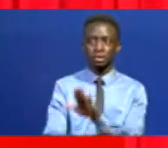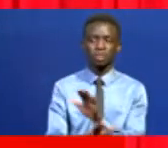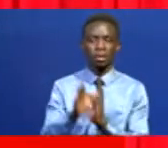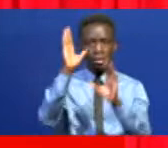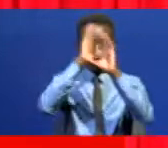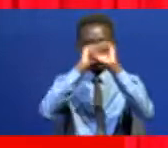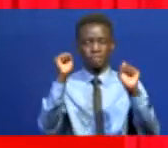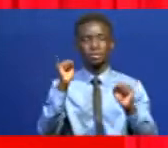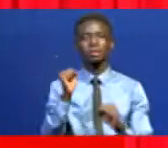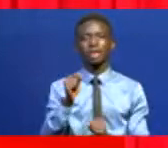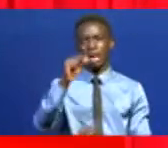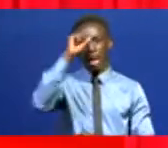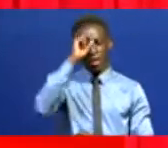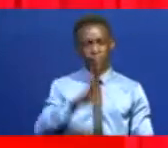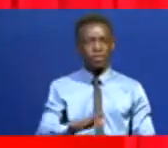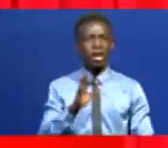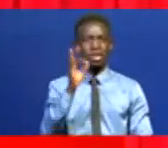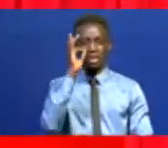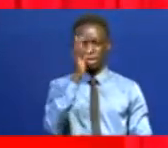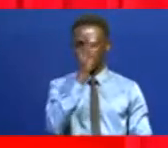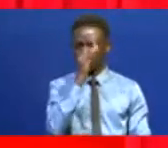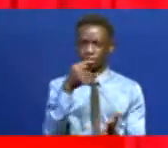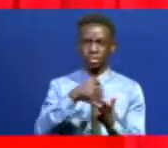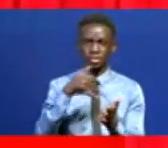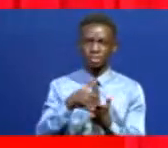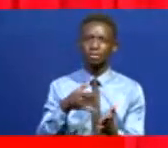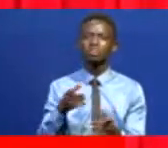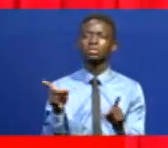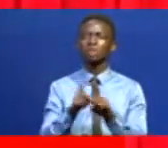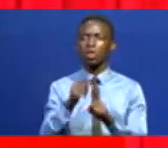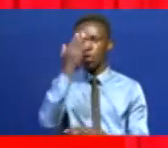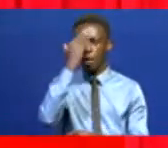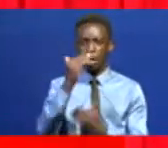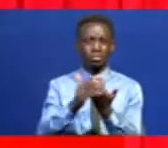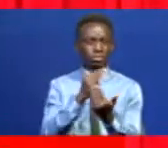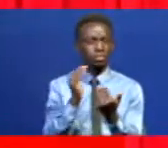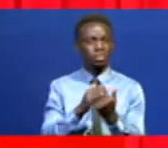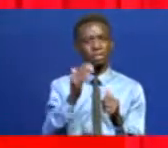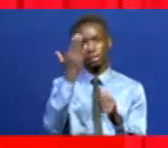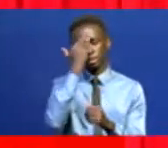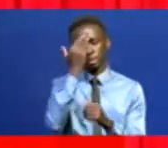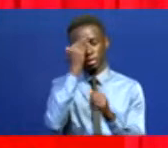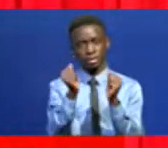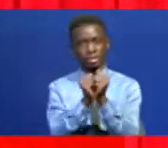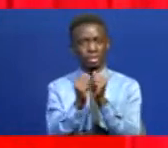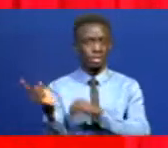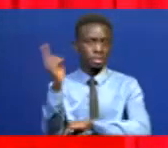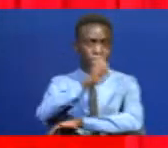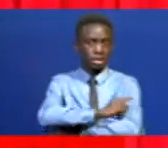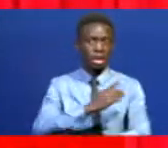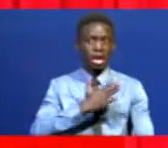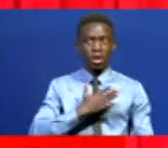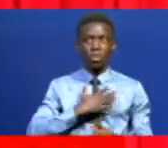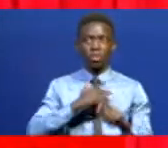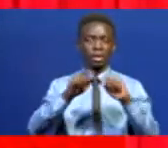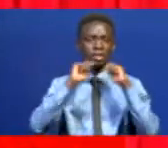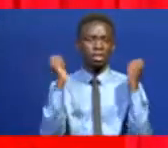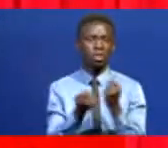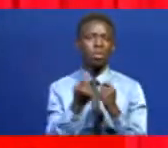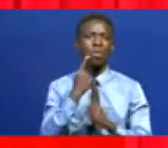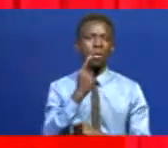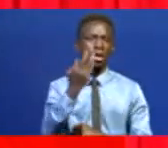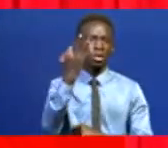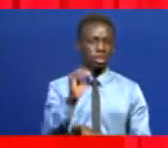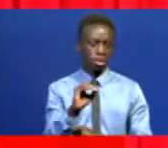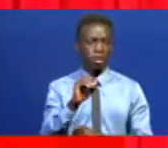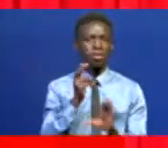of Nyeri, because of the wonderful hospitality for the 10 days that our teams, the 130 participants who